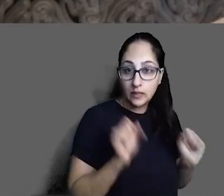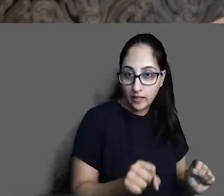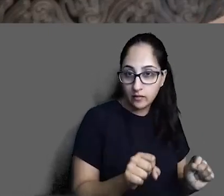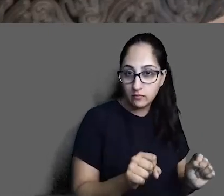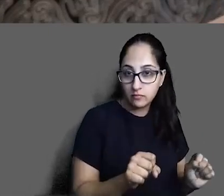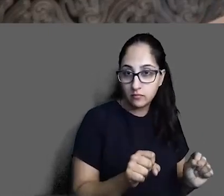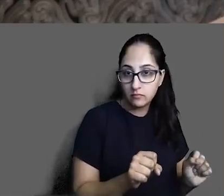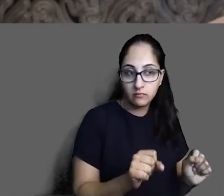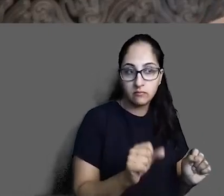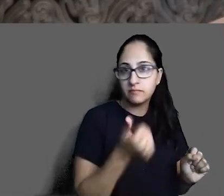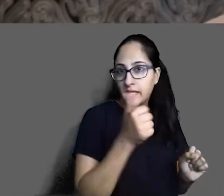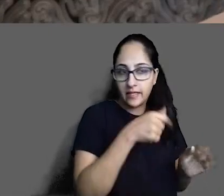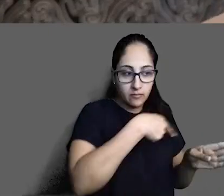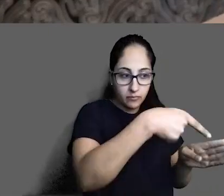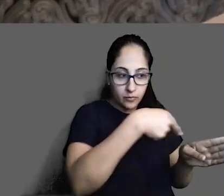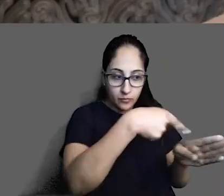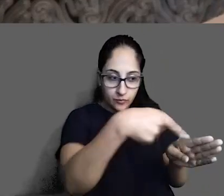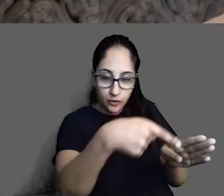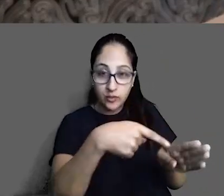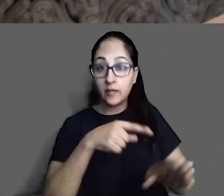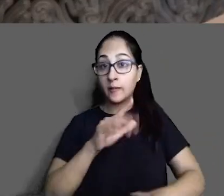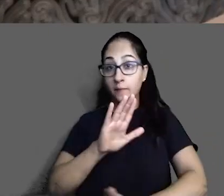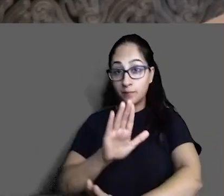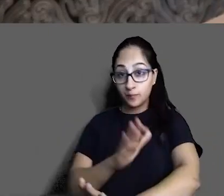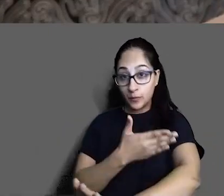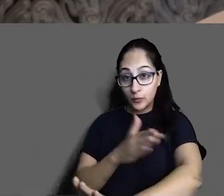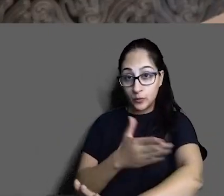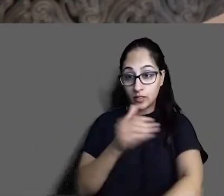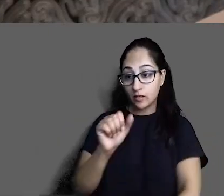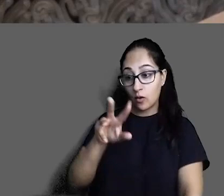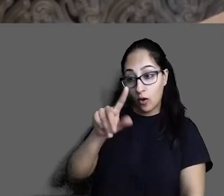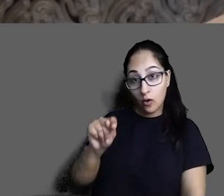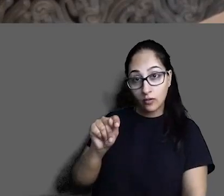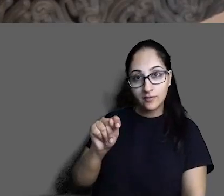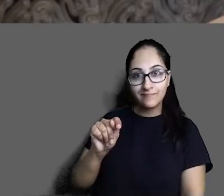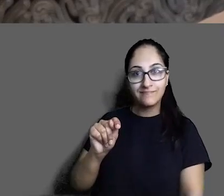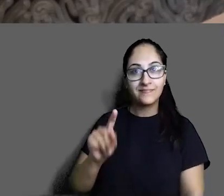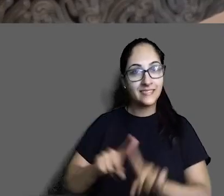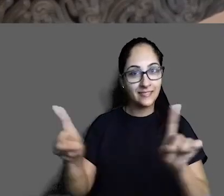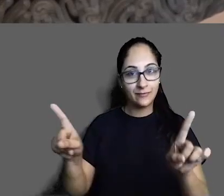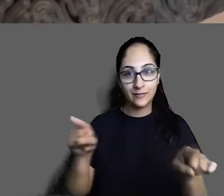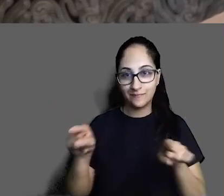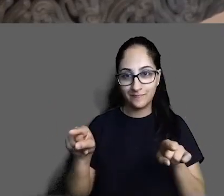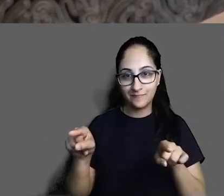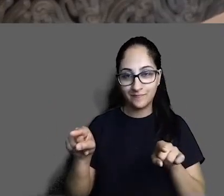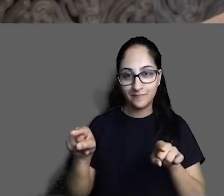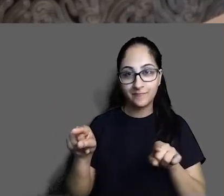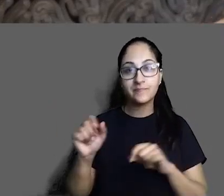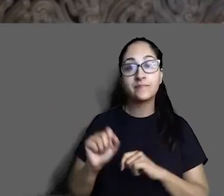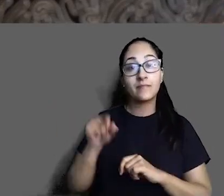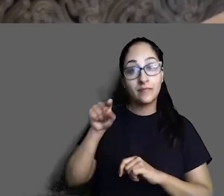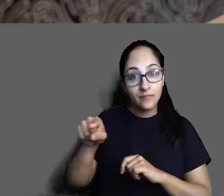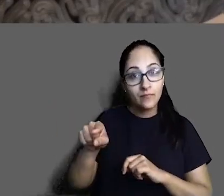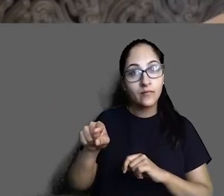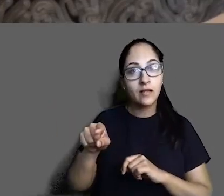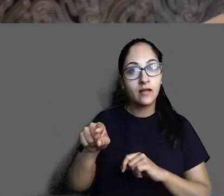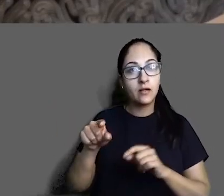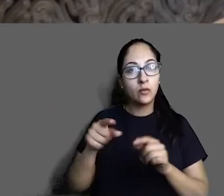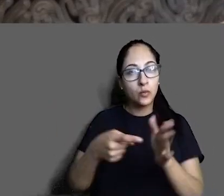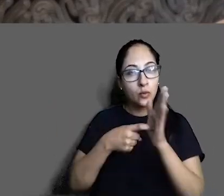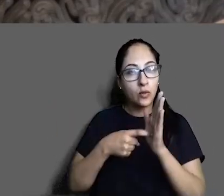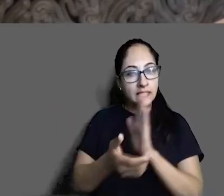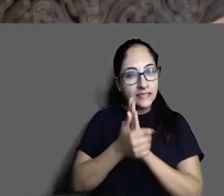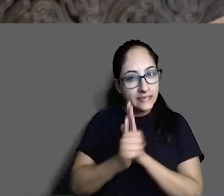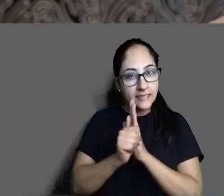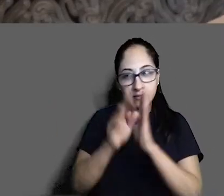profession. That cannot be done in the creative sphere of music and musical arts unless there is a talent